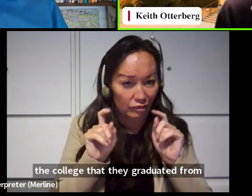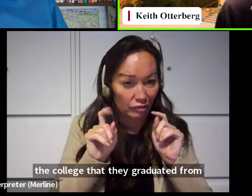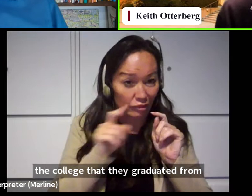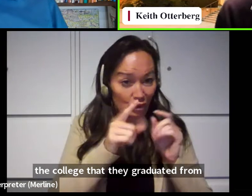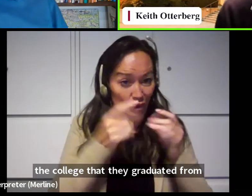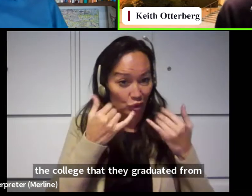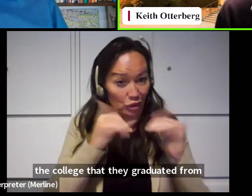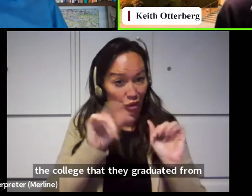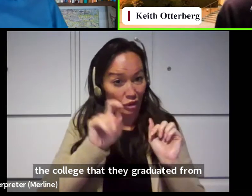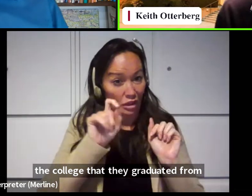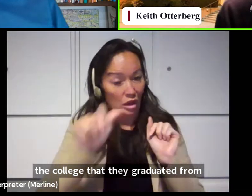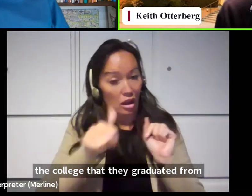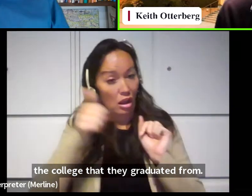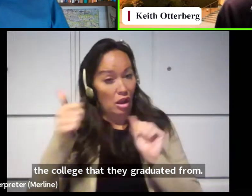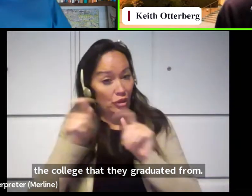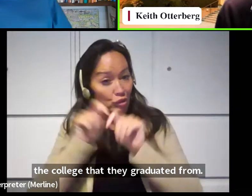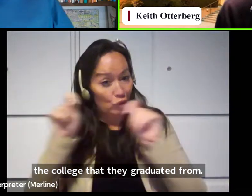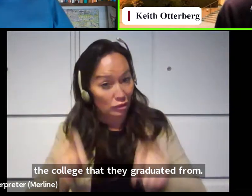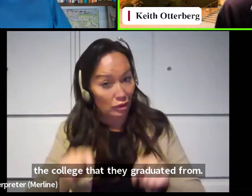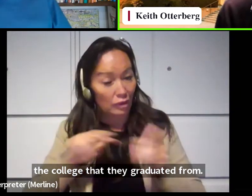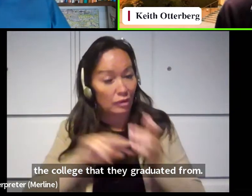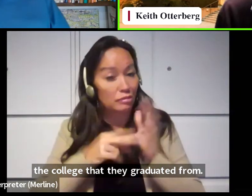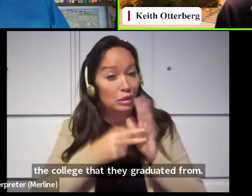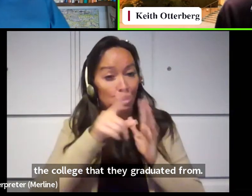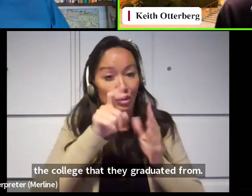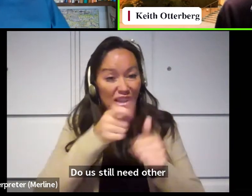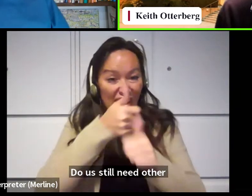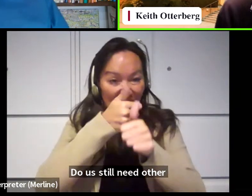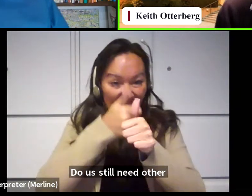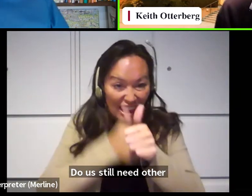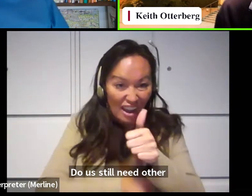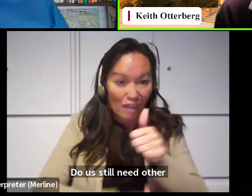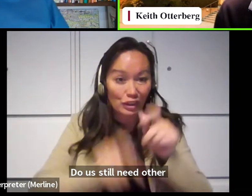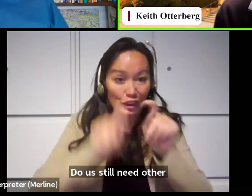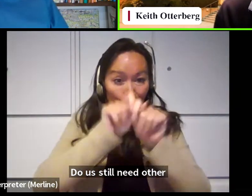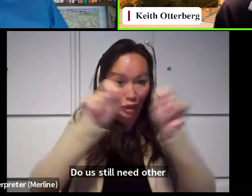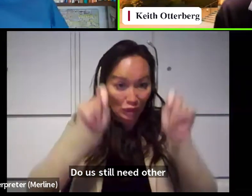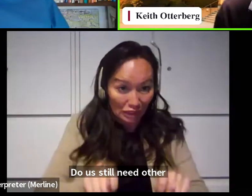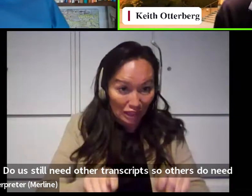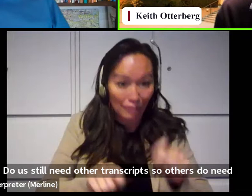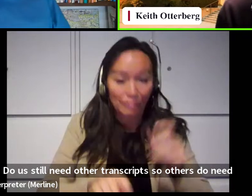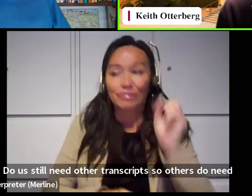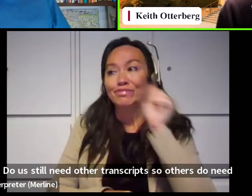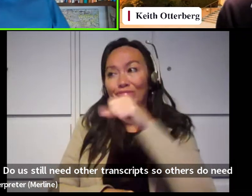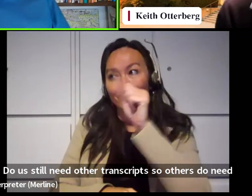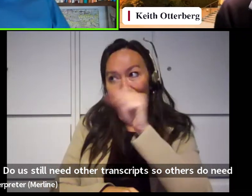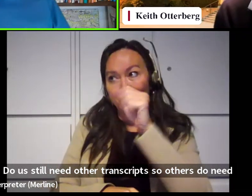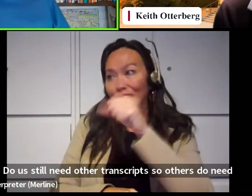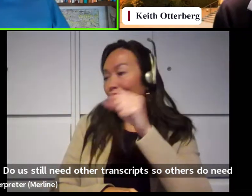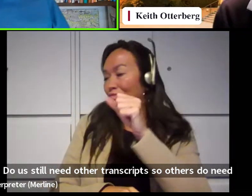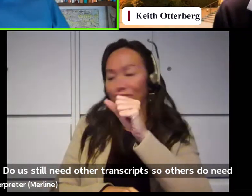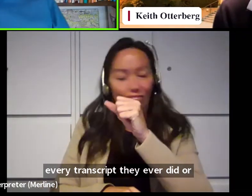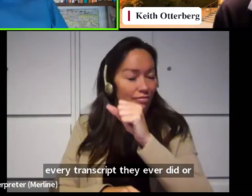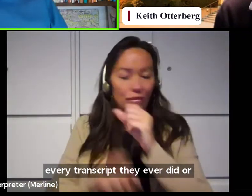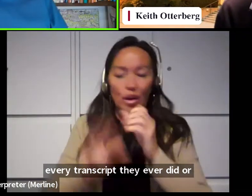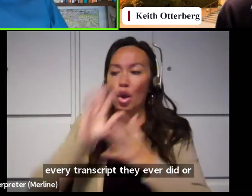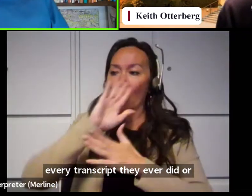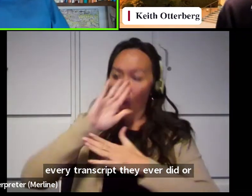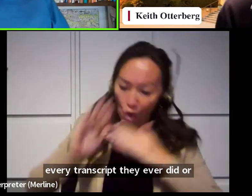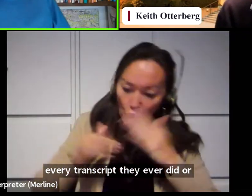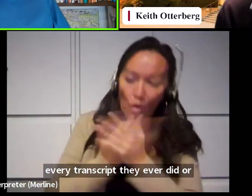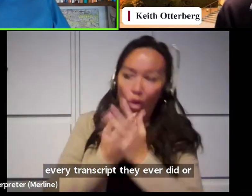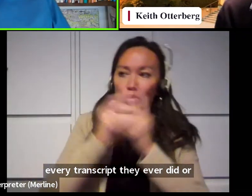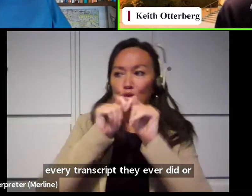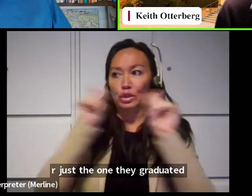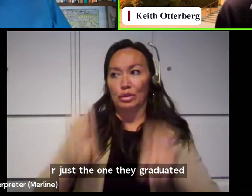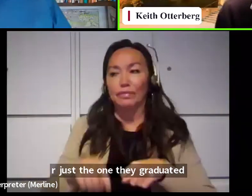still need other transcripts? In other words, do you need every transcript they ever did, or just Yes. the one they graduated from? No, all of them. All